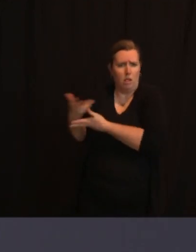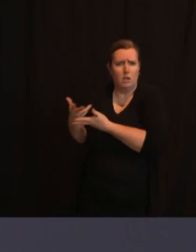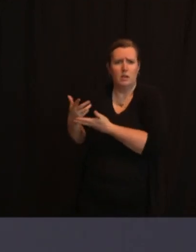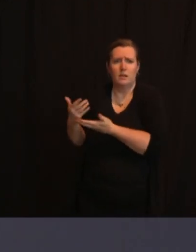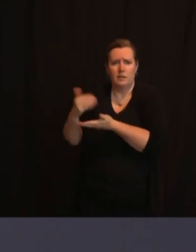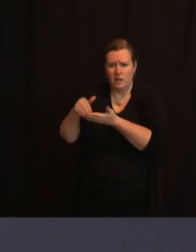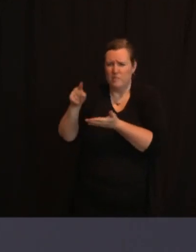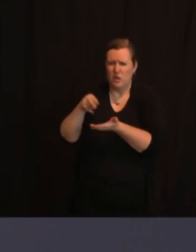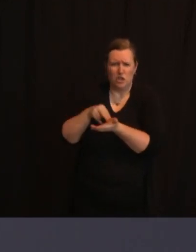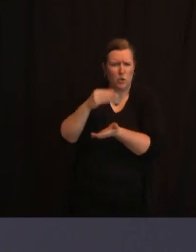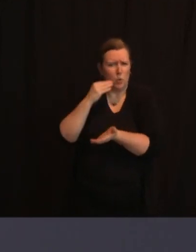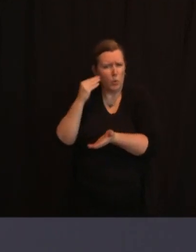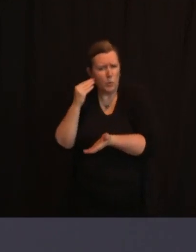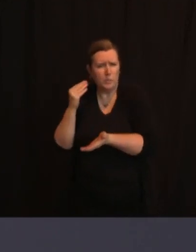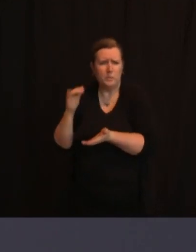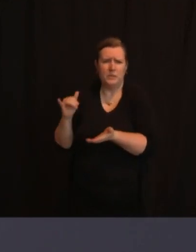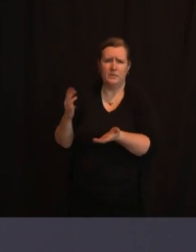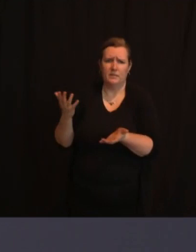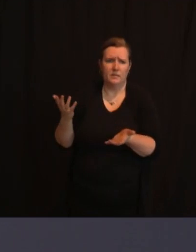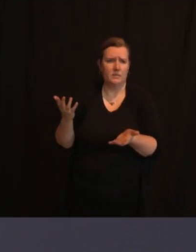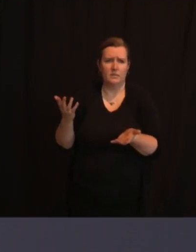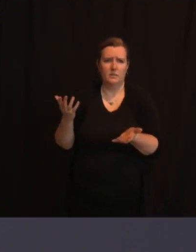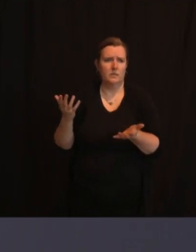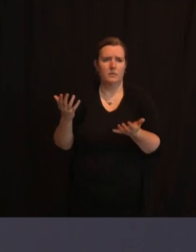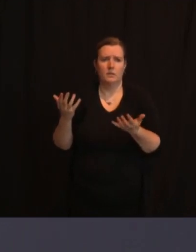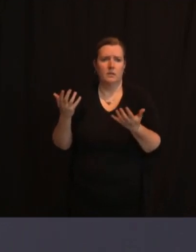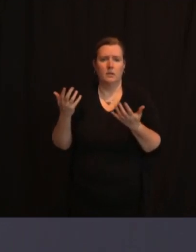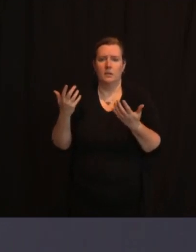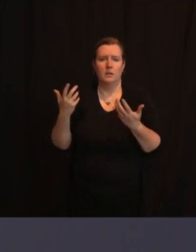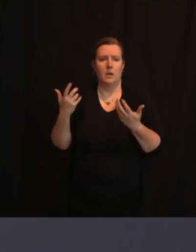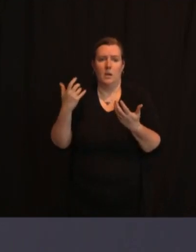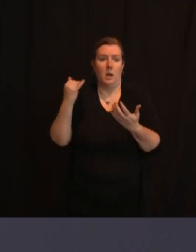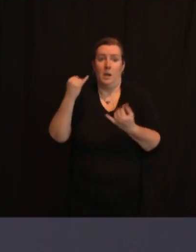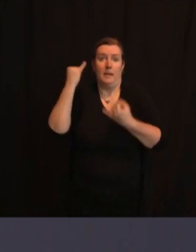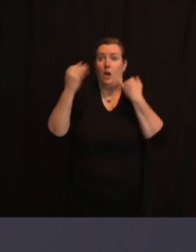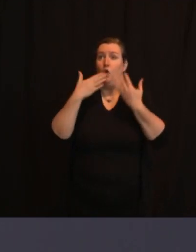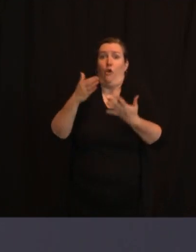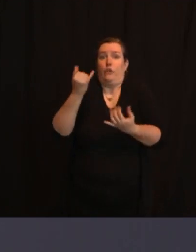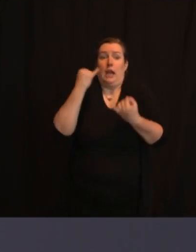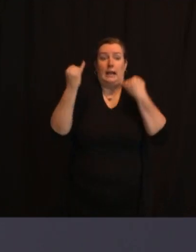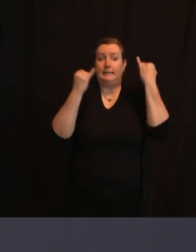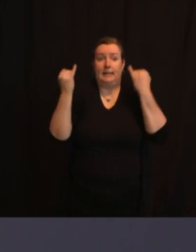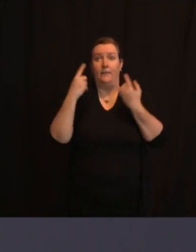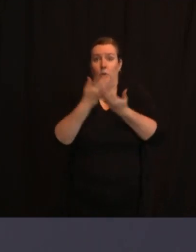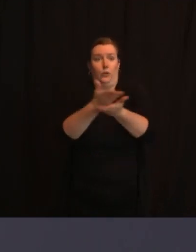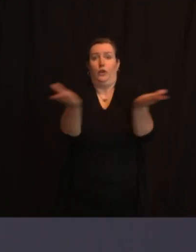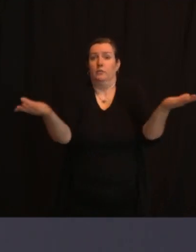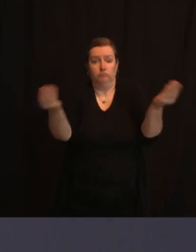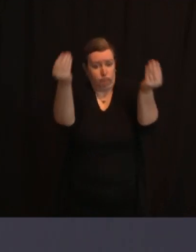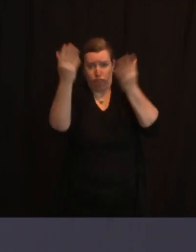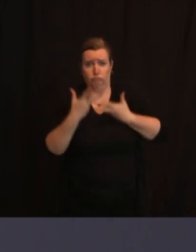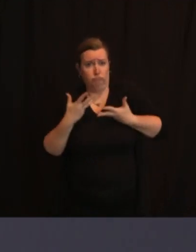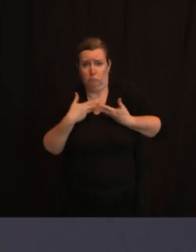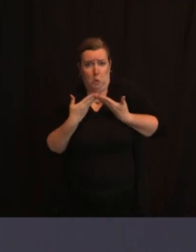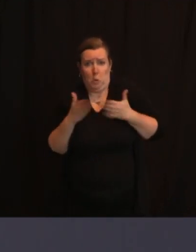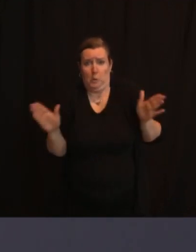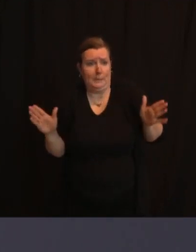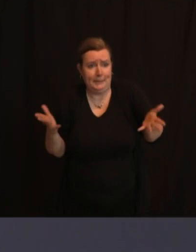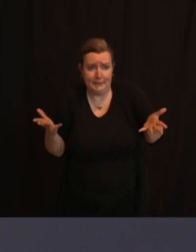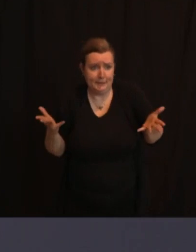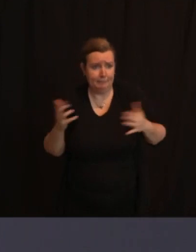good ideas we can get from anyone, and certainly none more so than the guy to my left. So thank you for that,